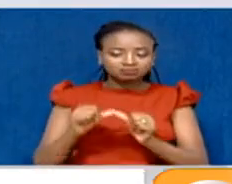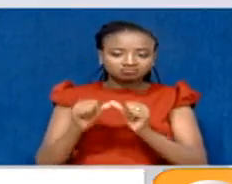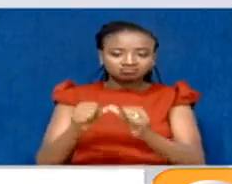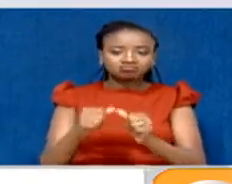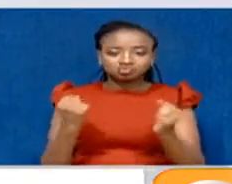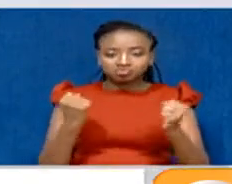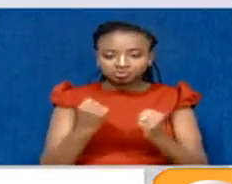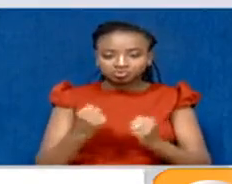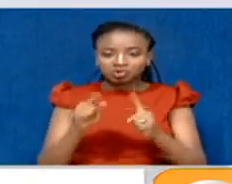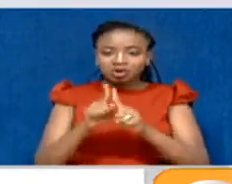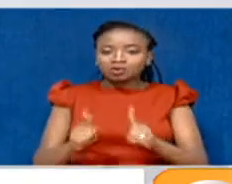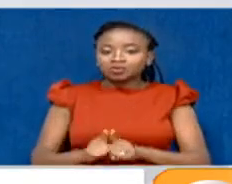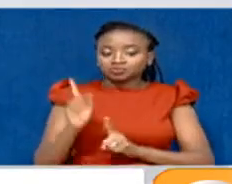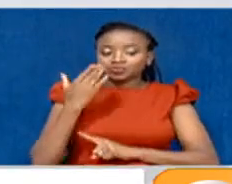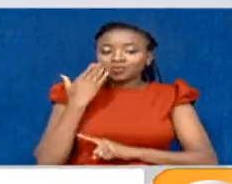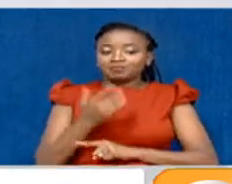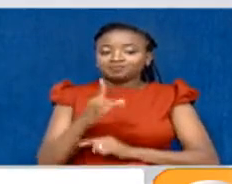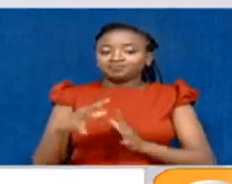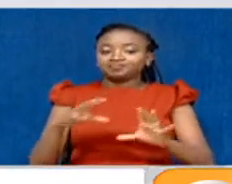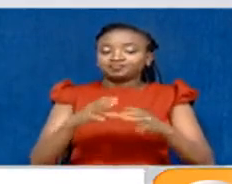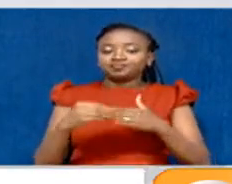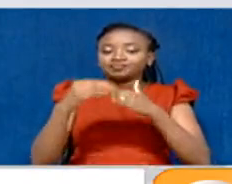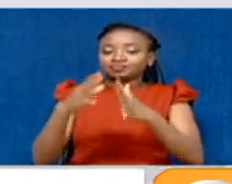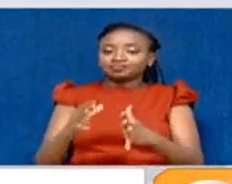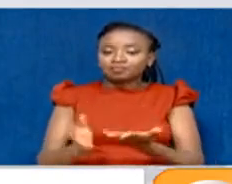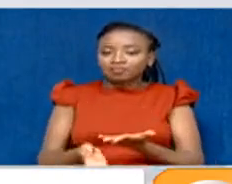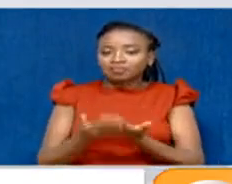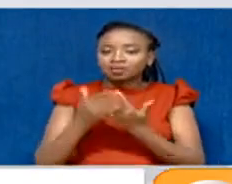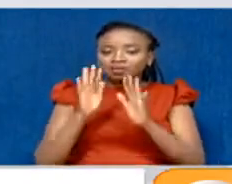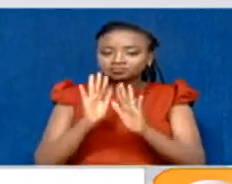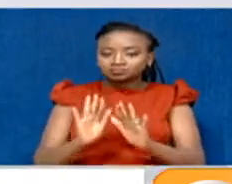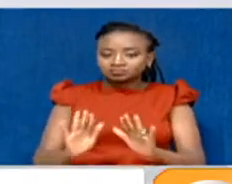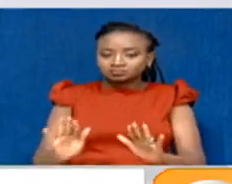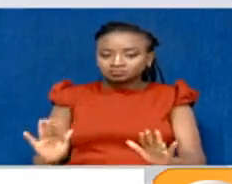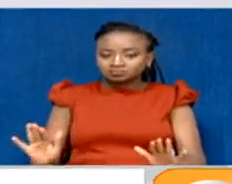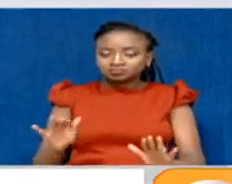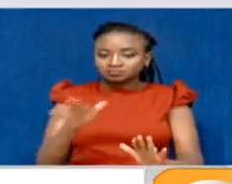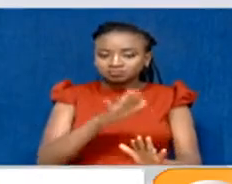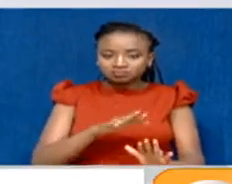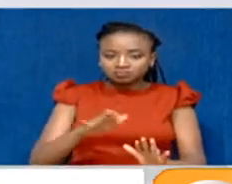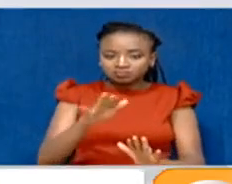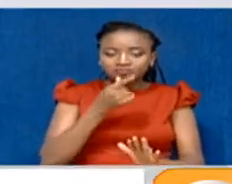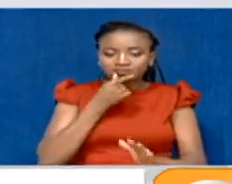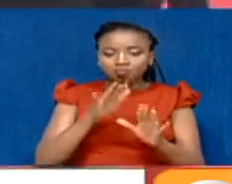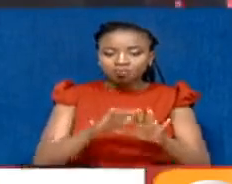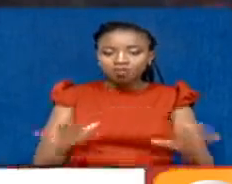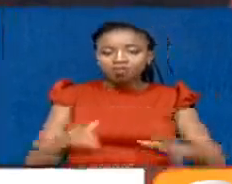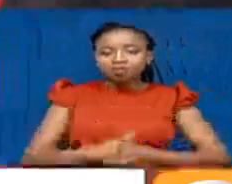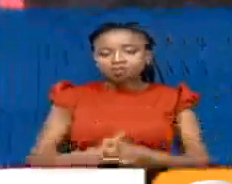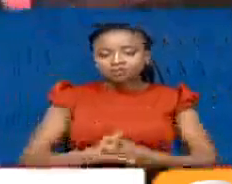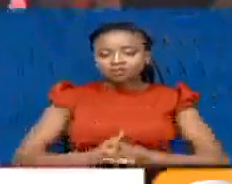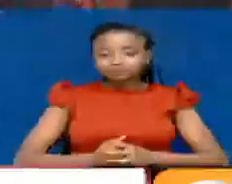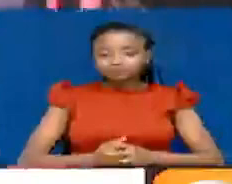the stage as the ODM party leader sought to calm his Nyanza backyard from the nomination's jitters.